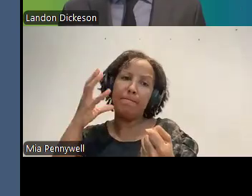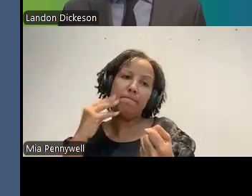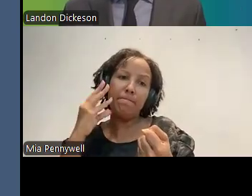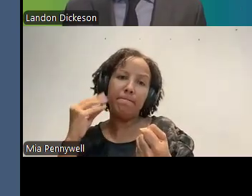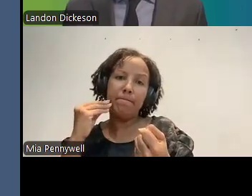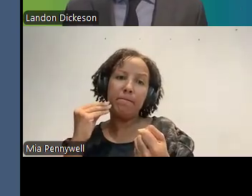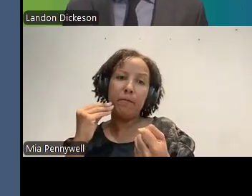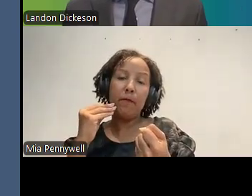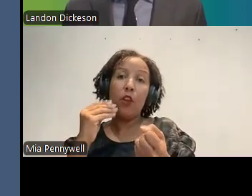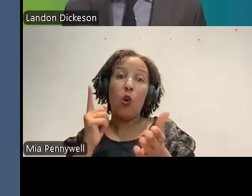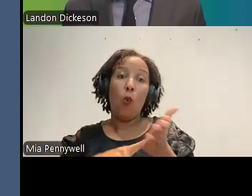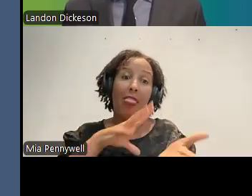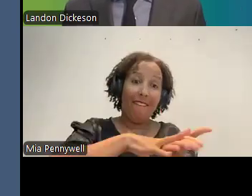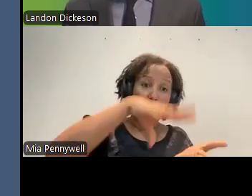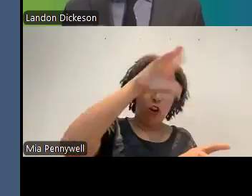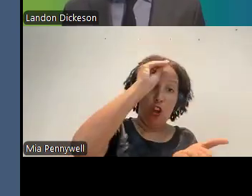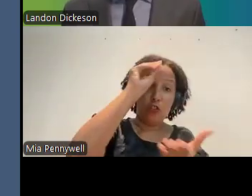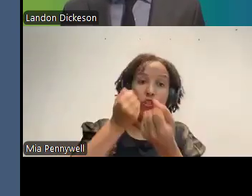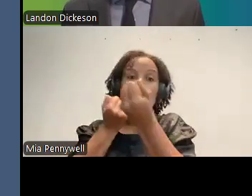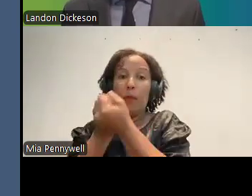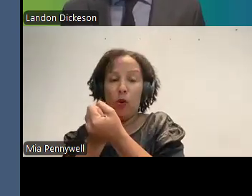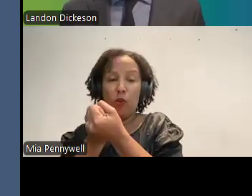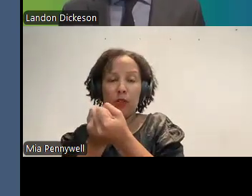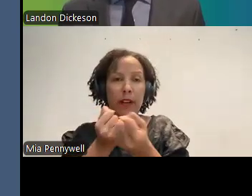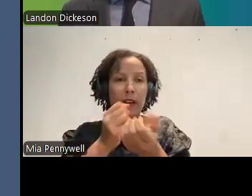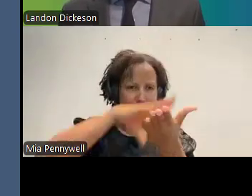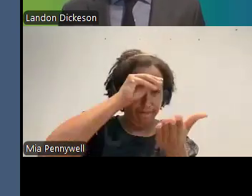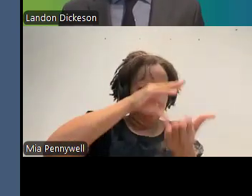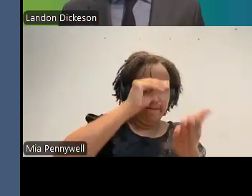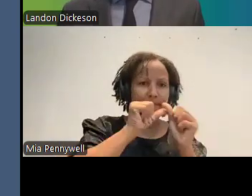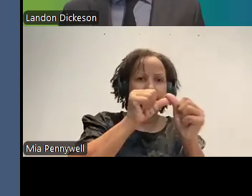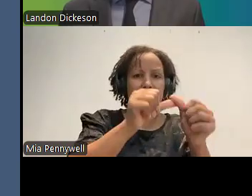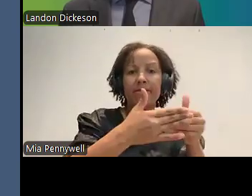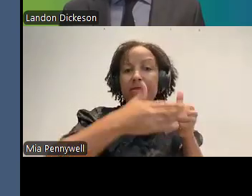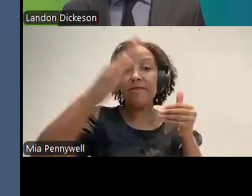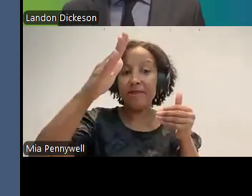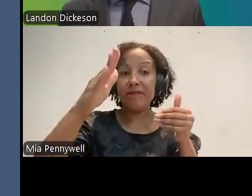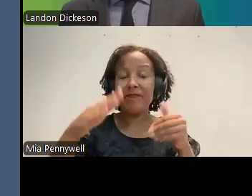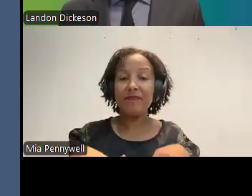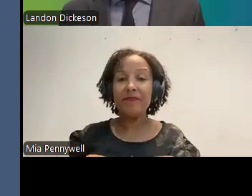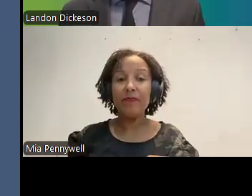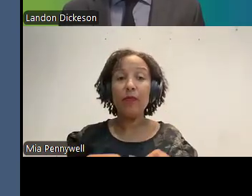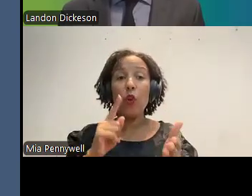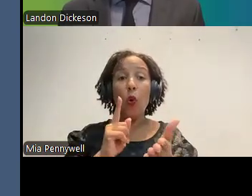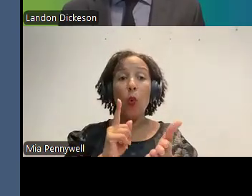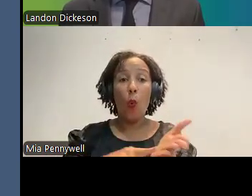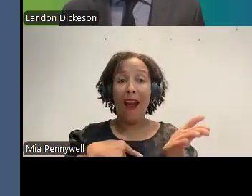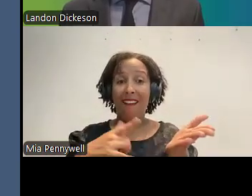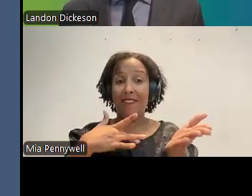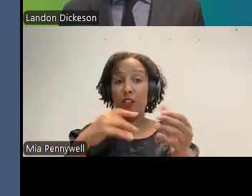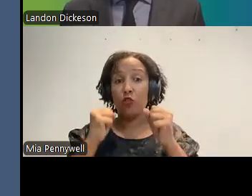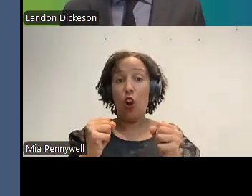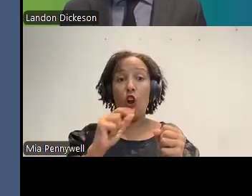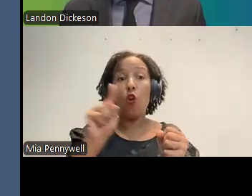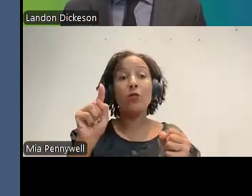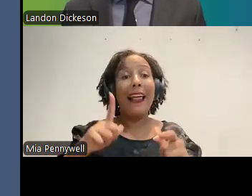what they have learned and on what the field has learned over the years. I firmly believe that lived experience experts should be the ones